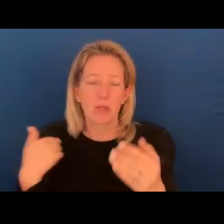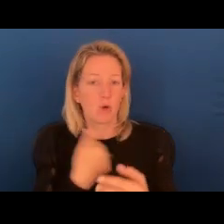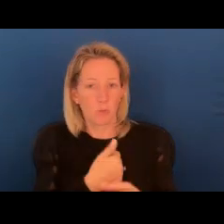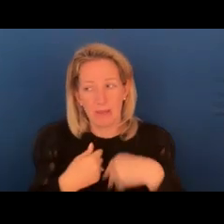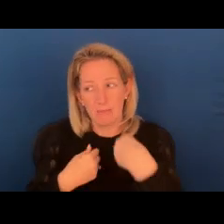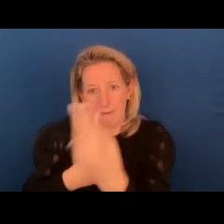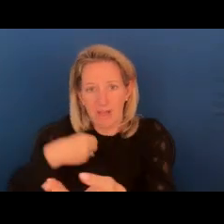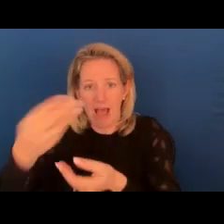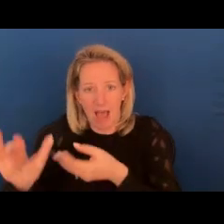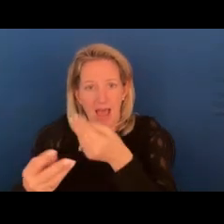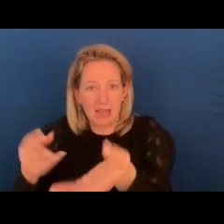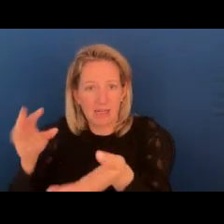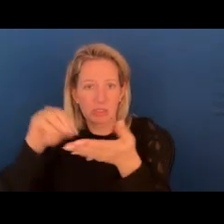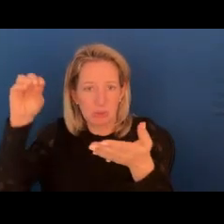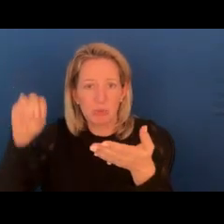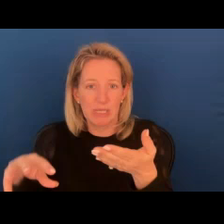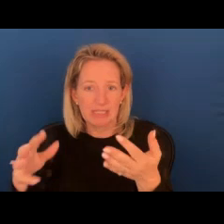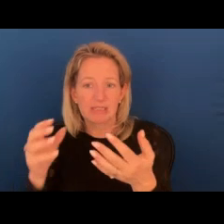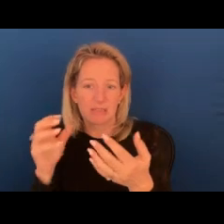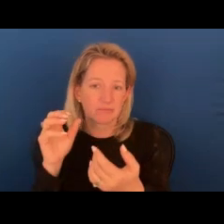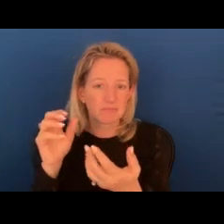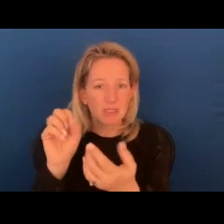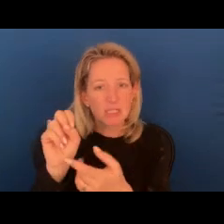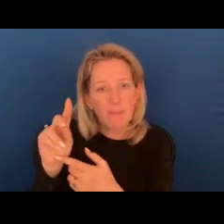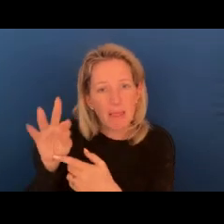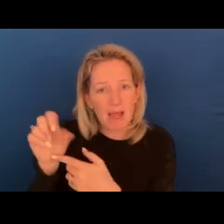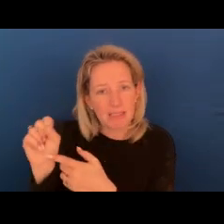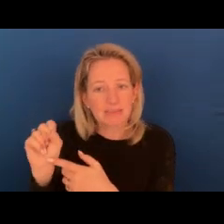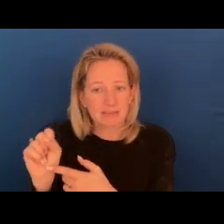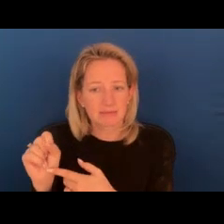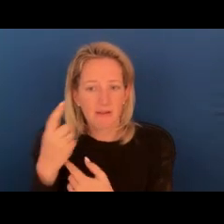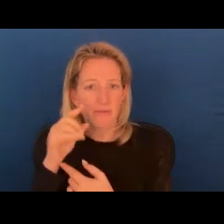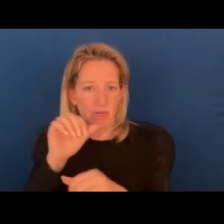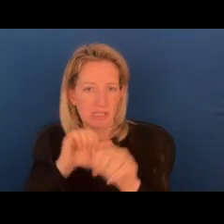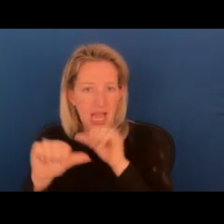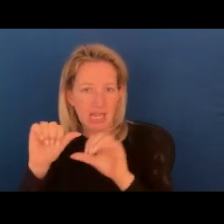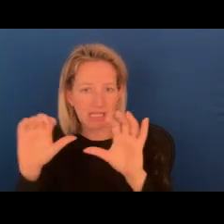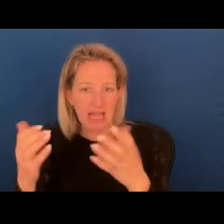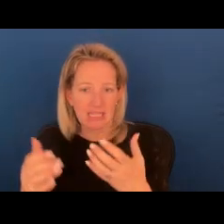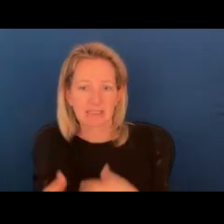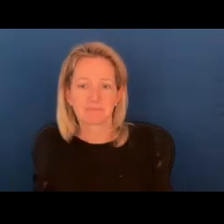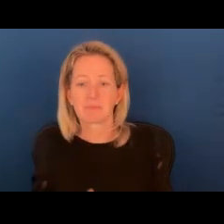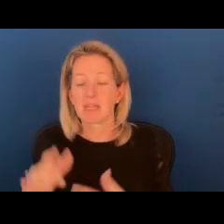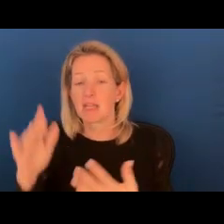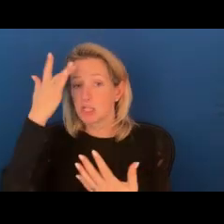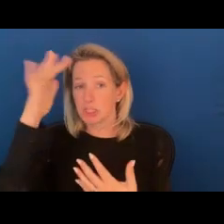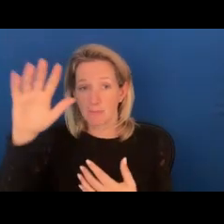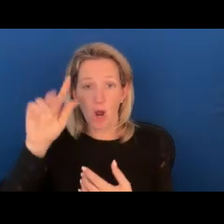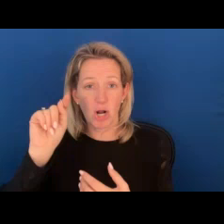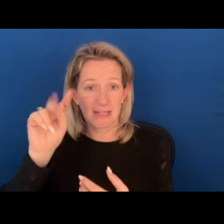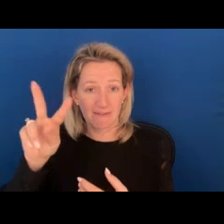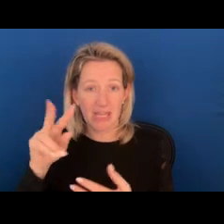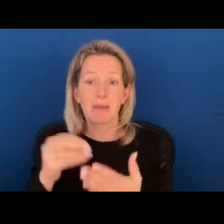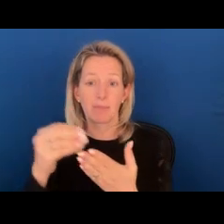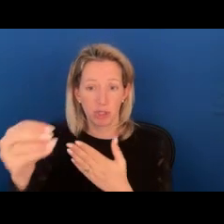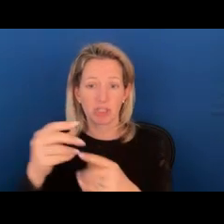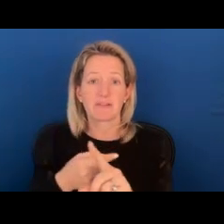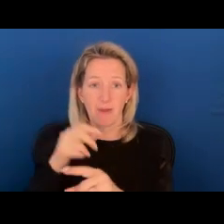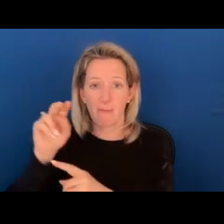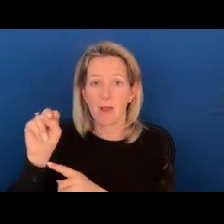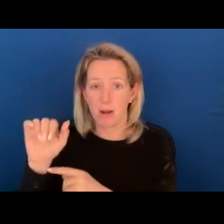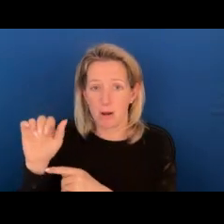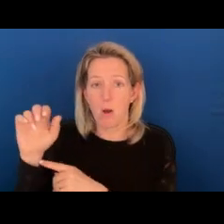the students all of these supplies. Next, please. So things like this, like the smart TV was purchased with the No Marine Debris program, and we've been able to add